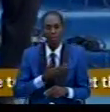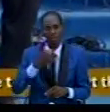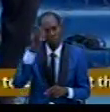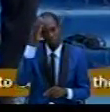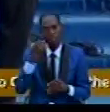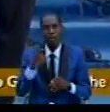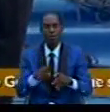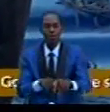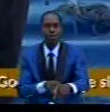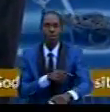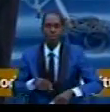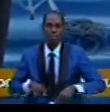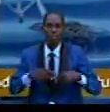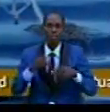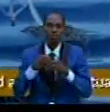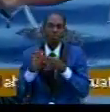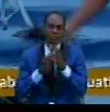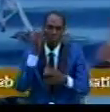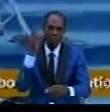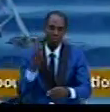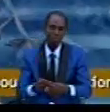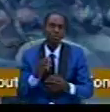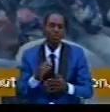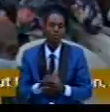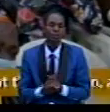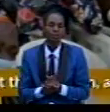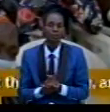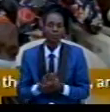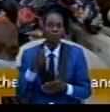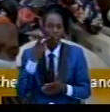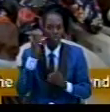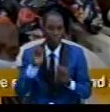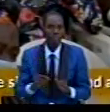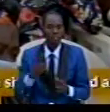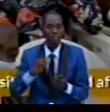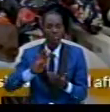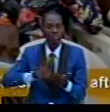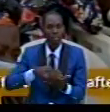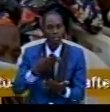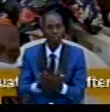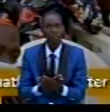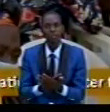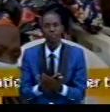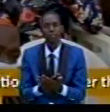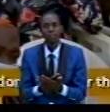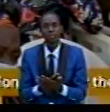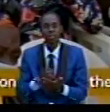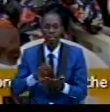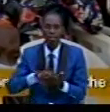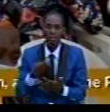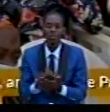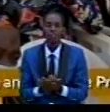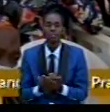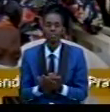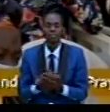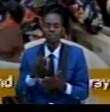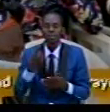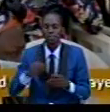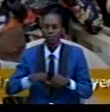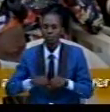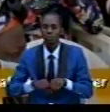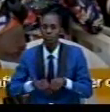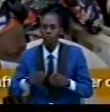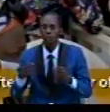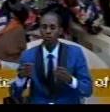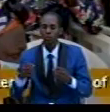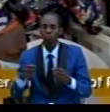Jesus' name. You can see the proof. Bone dislocation at the back,